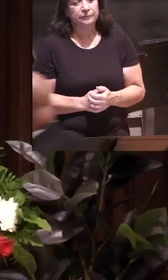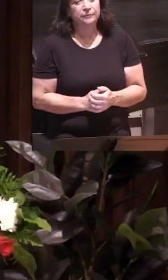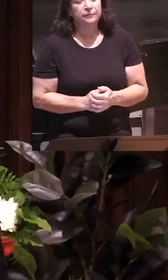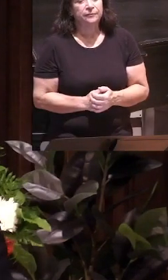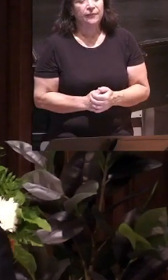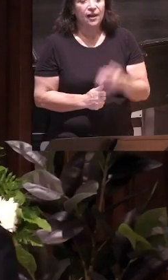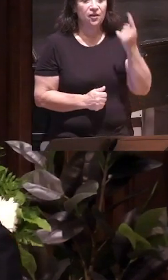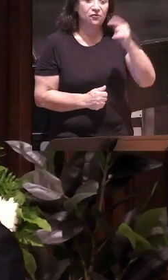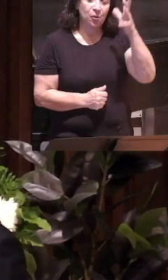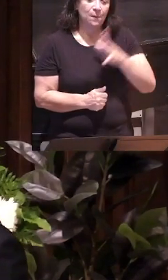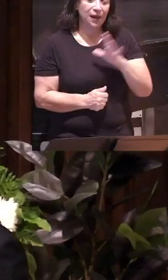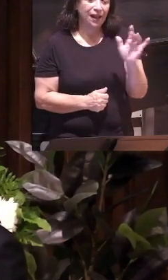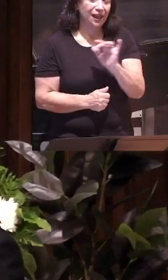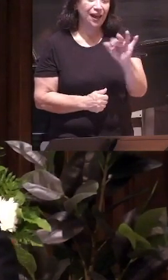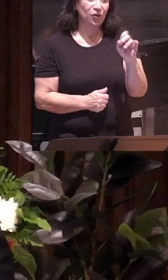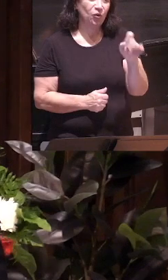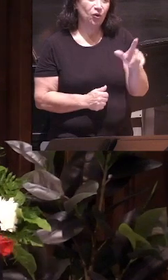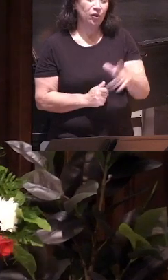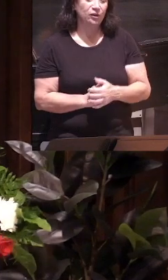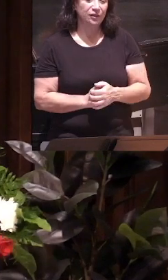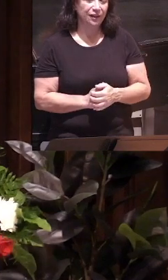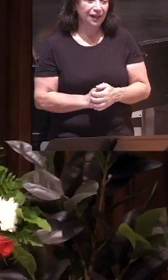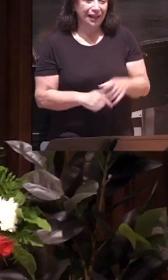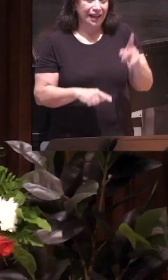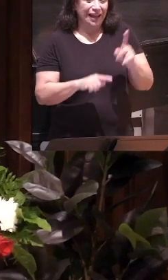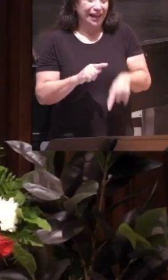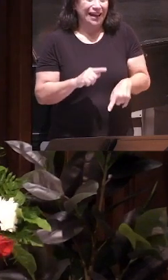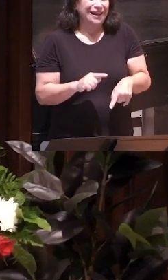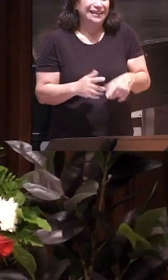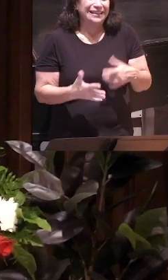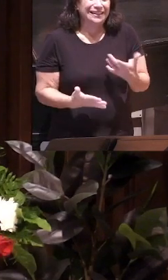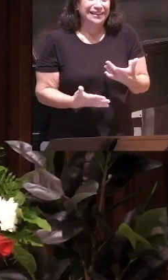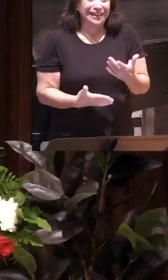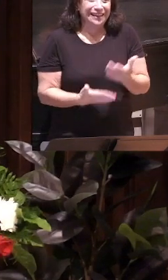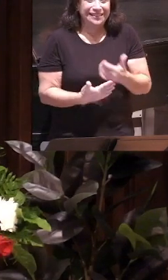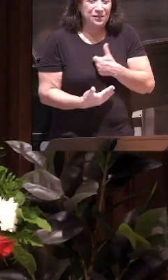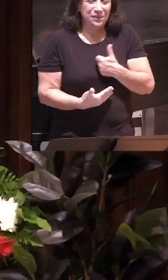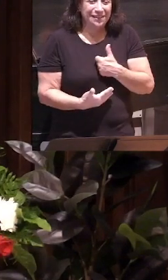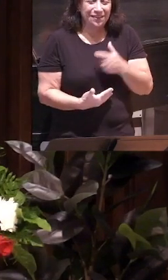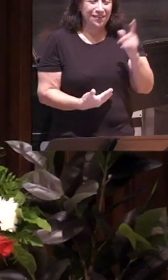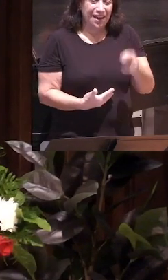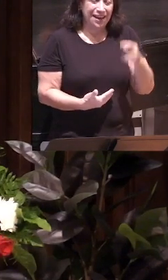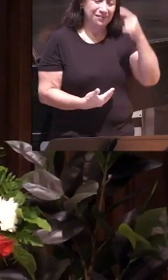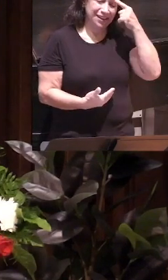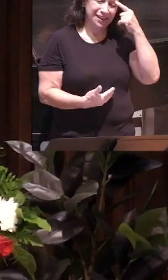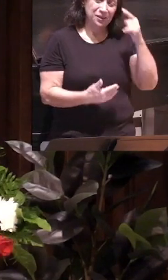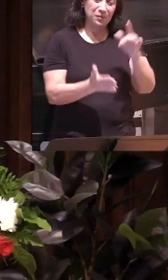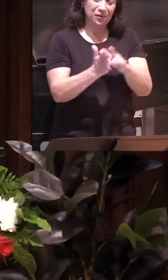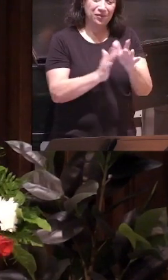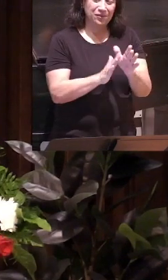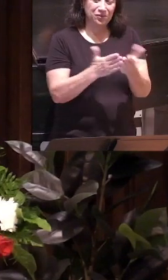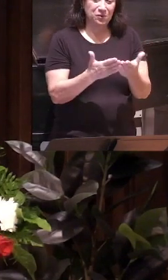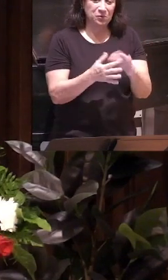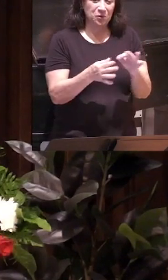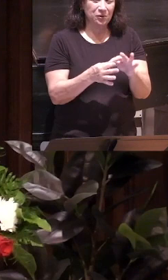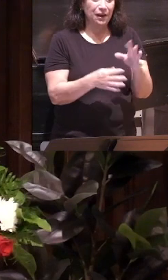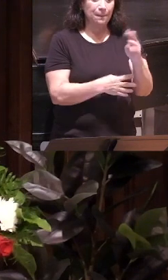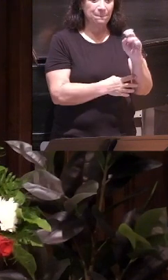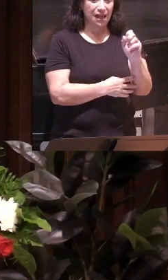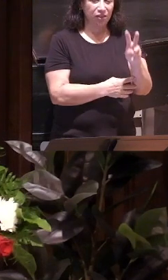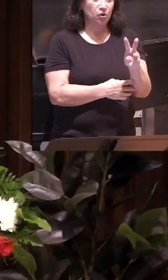And for a man like Earl, I can't help but think about the scripture in Matthew chapter 25, verse